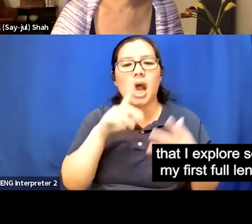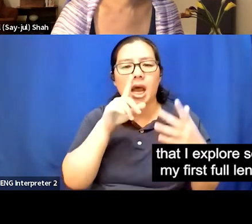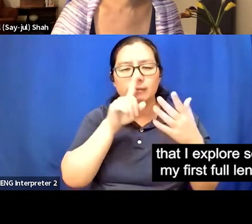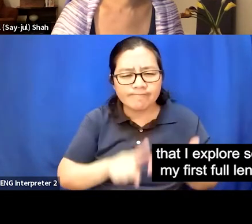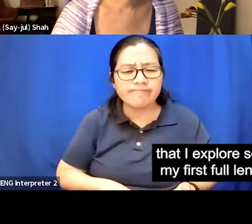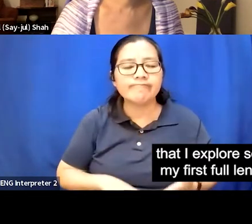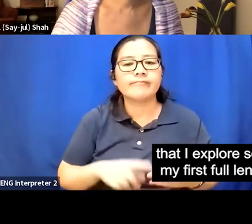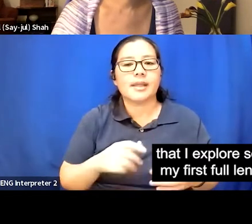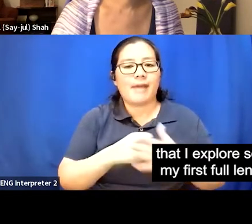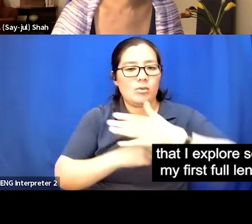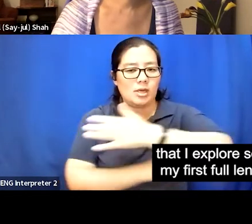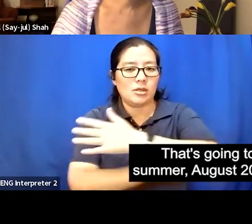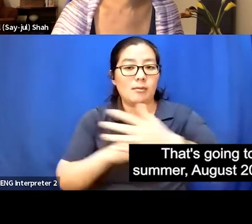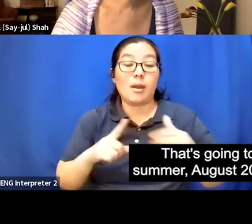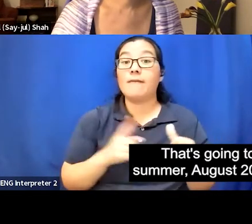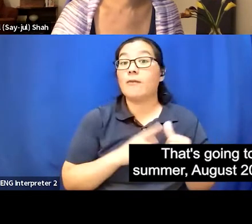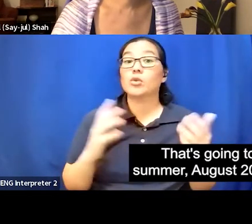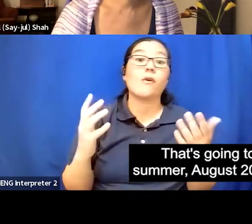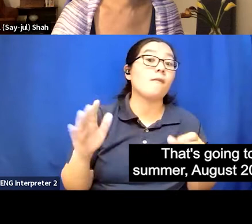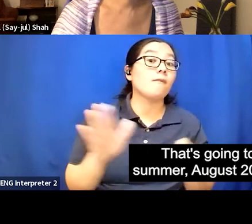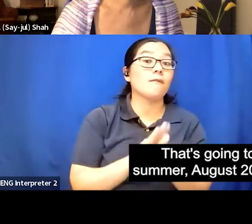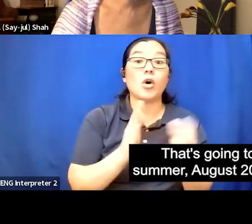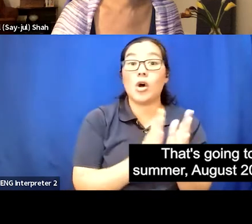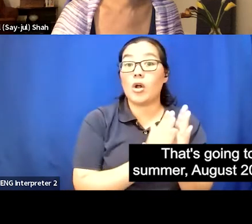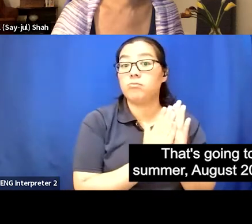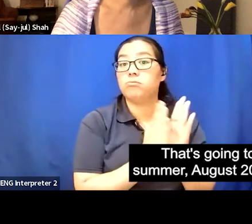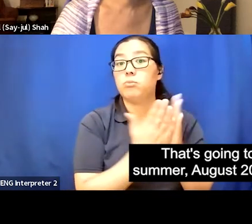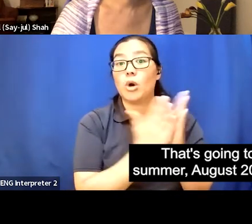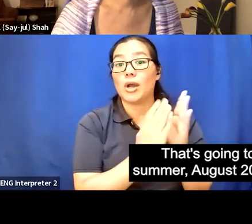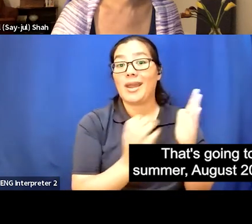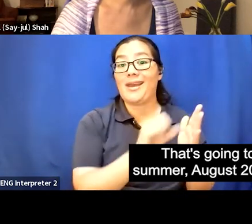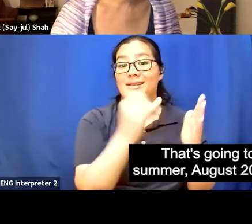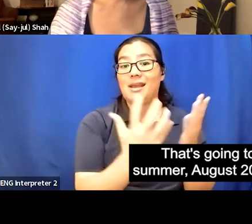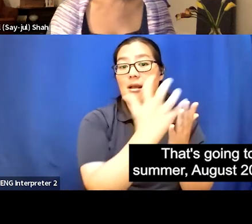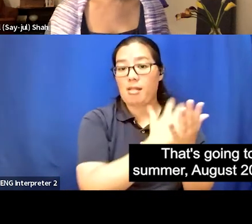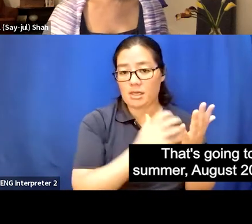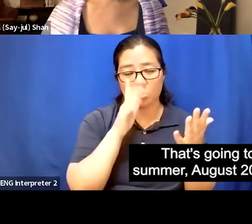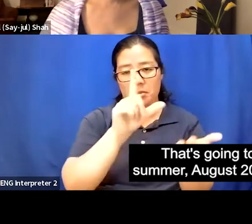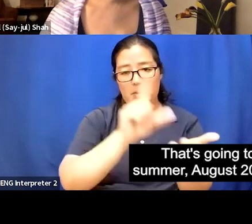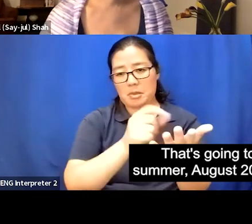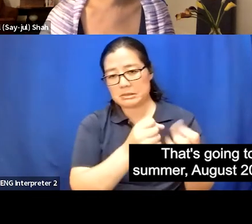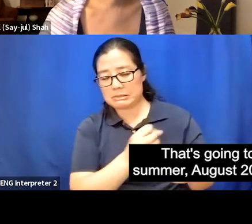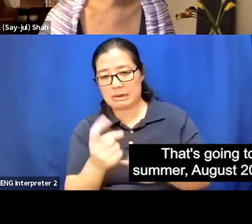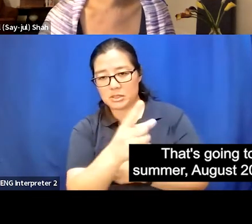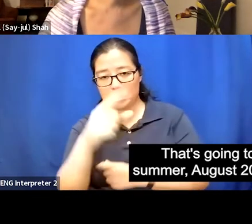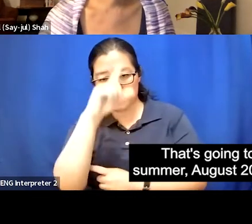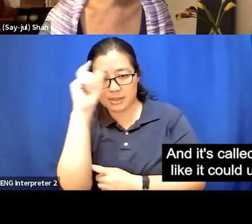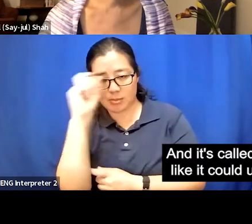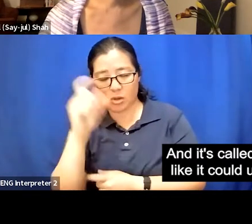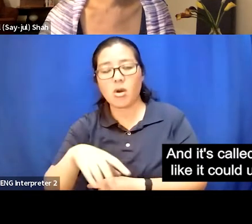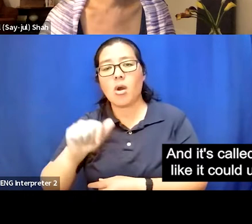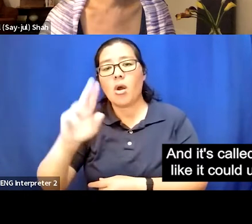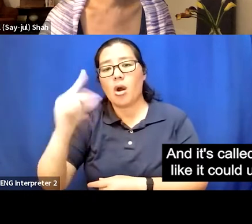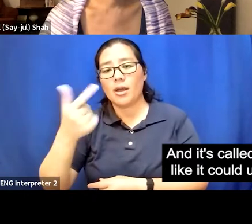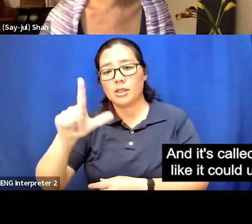in my first full-length essay collection that's going to be coming out next summer, August 2023, from Amistad Books.